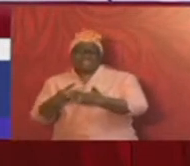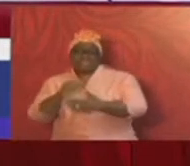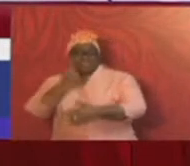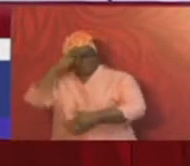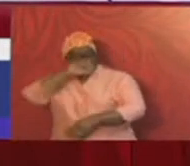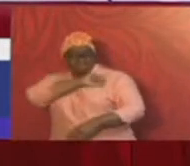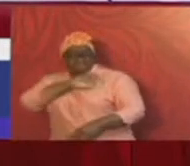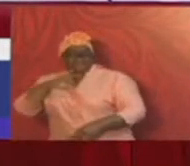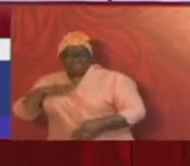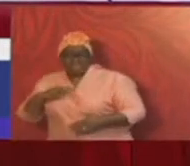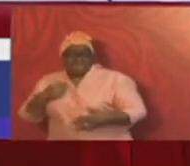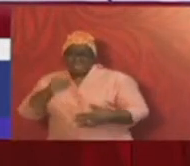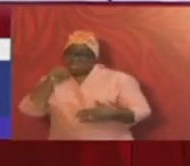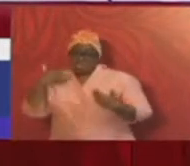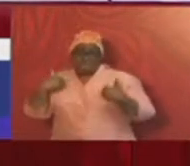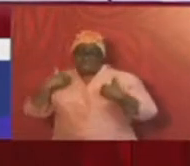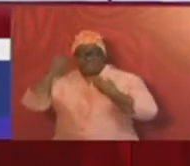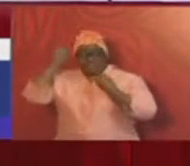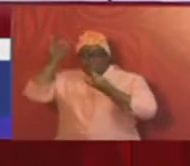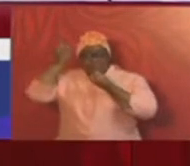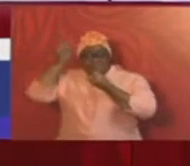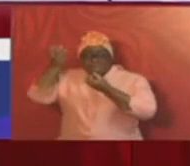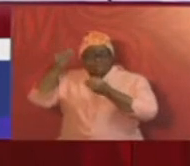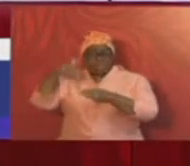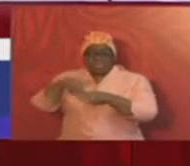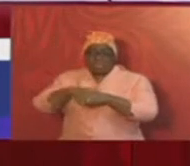the hospitals. Over to the CMO.